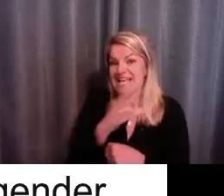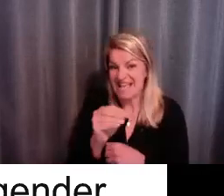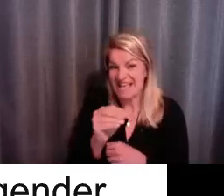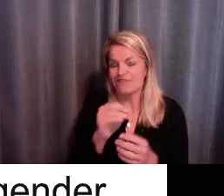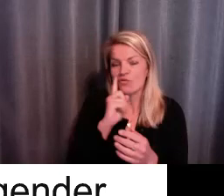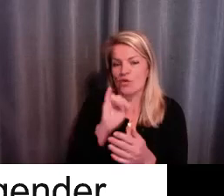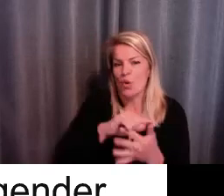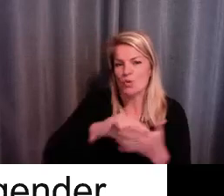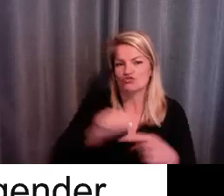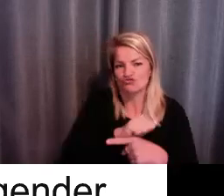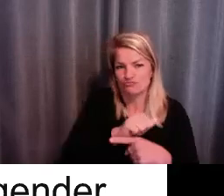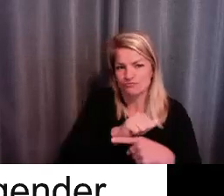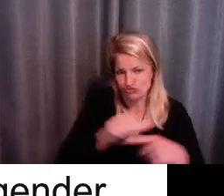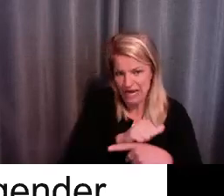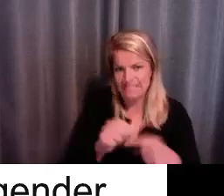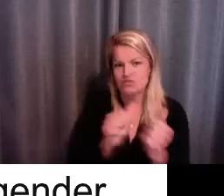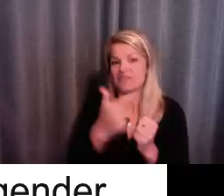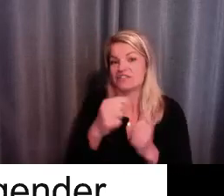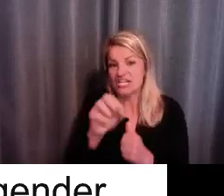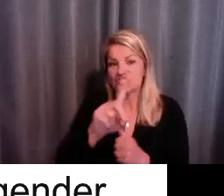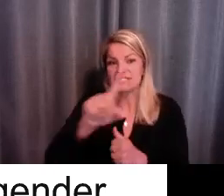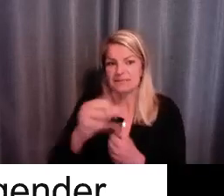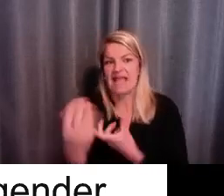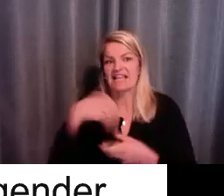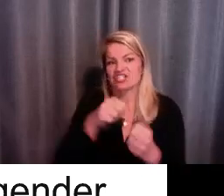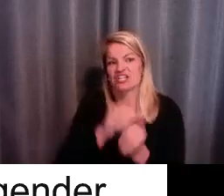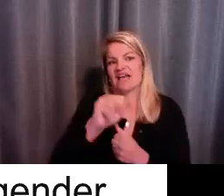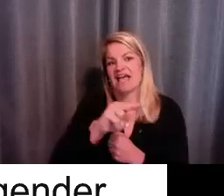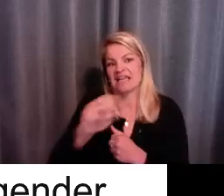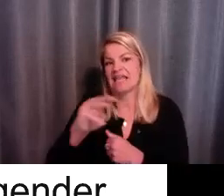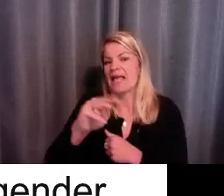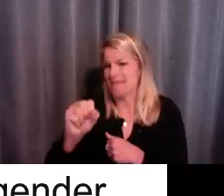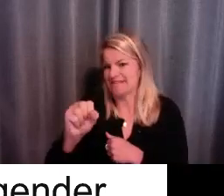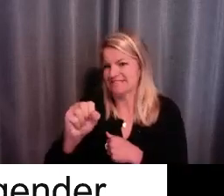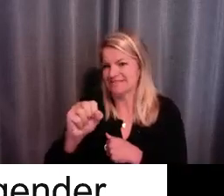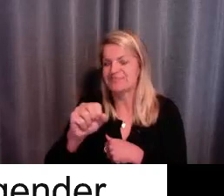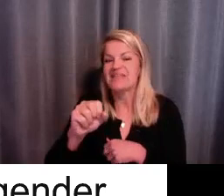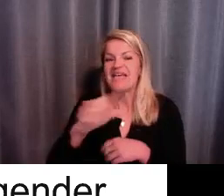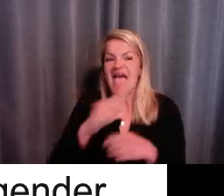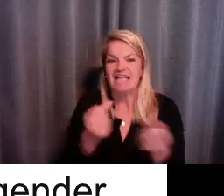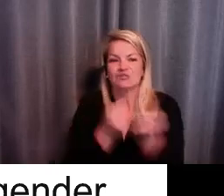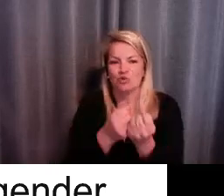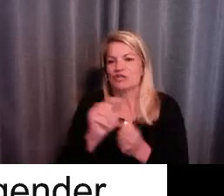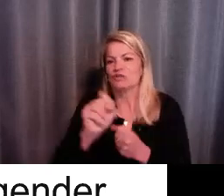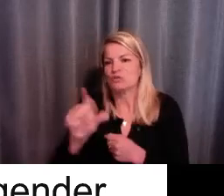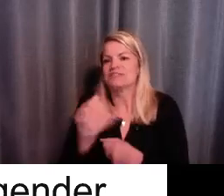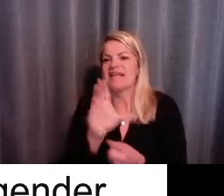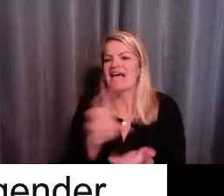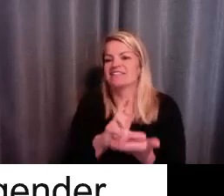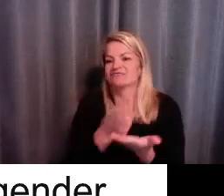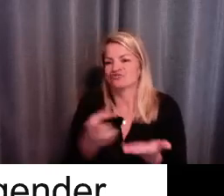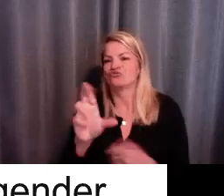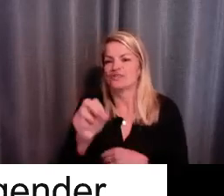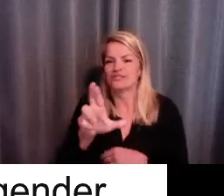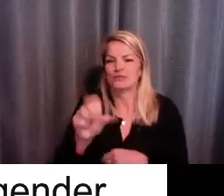mainstreaming gender, disability, and inclusion in the INEE MS and supporting tools and resources.